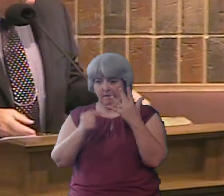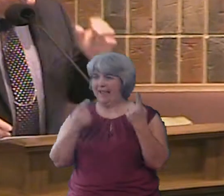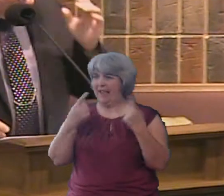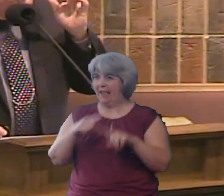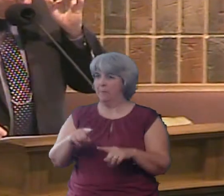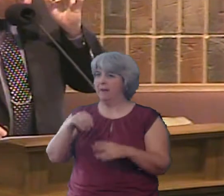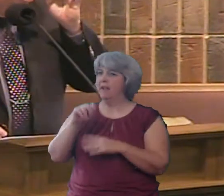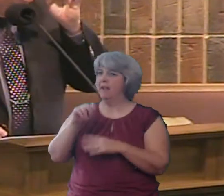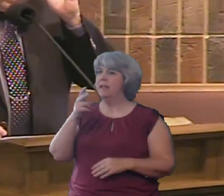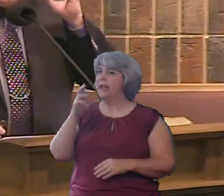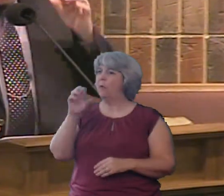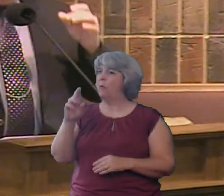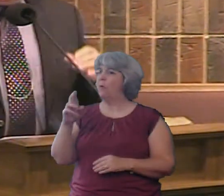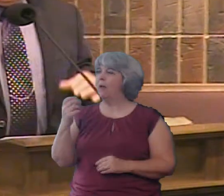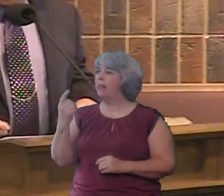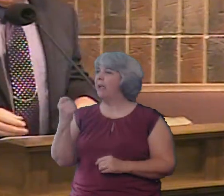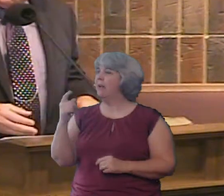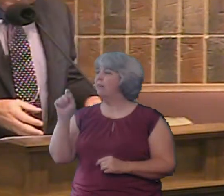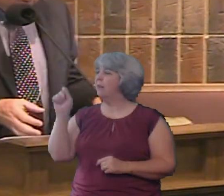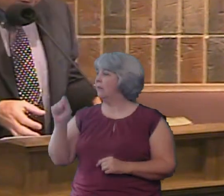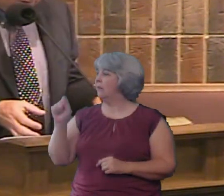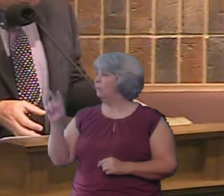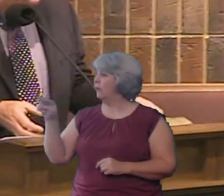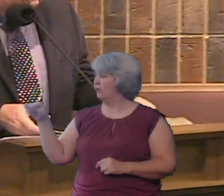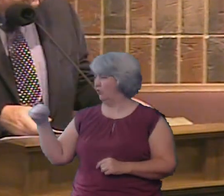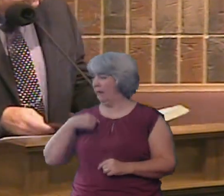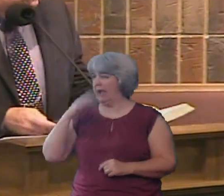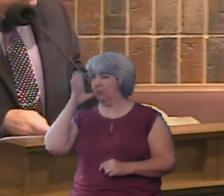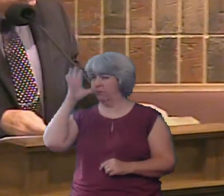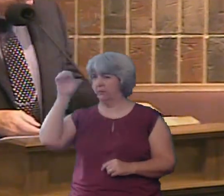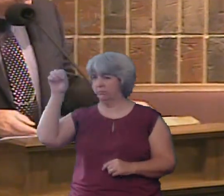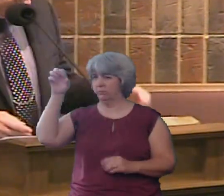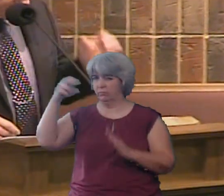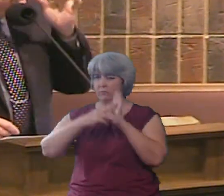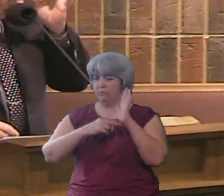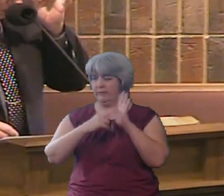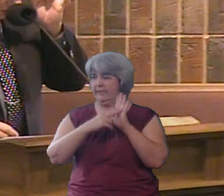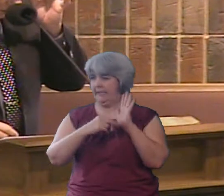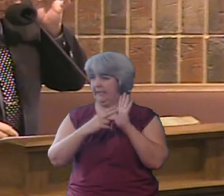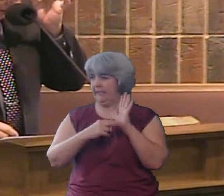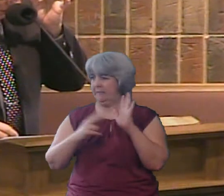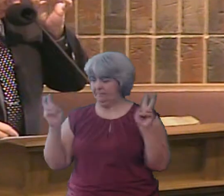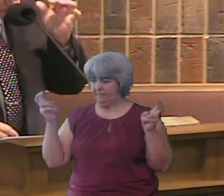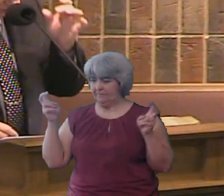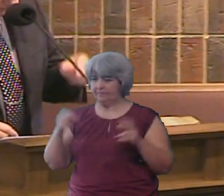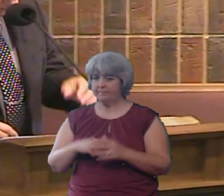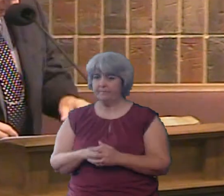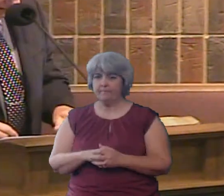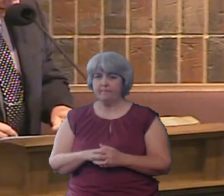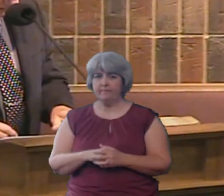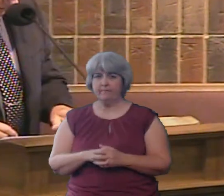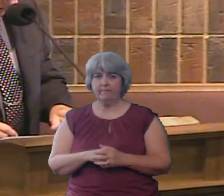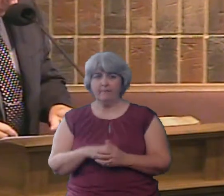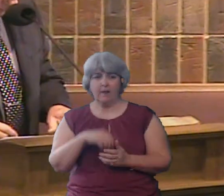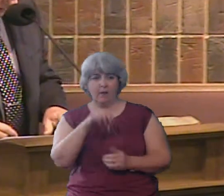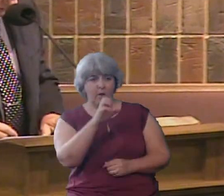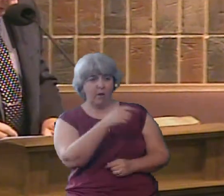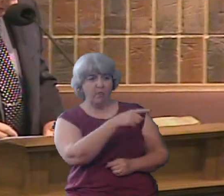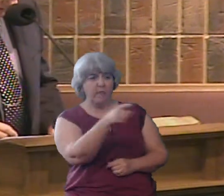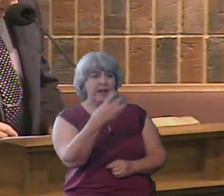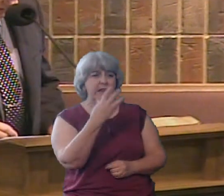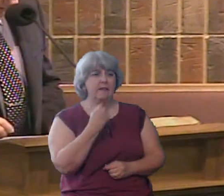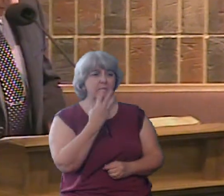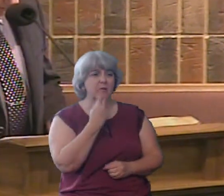2 Corinthians chapter 11, 22, if you'd like to follow, I'm going to read several verses. Are they Hebrews? So am I. Are they